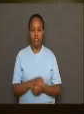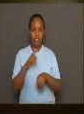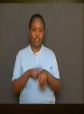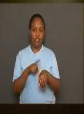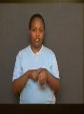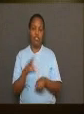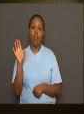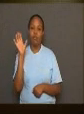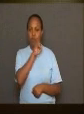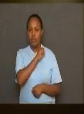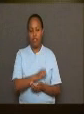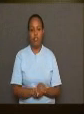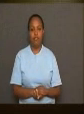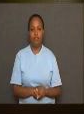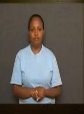Time's up!